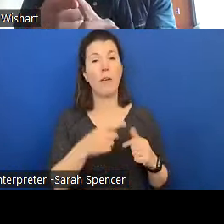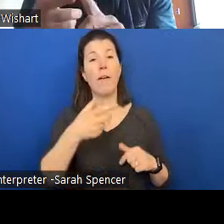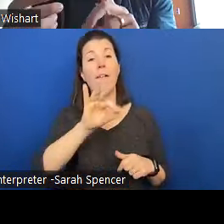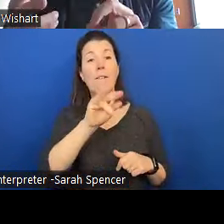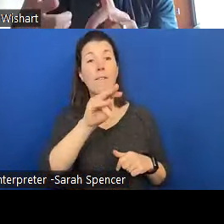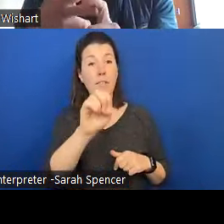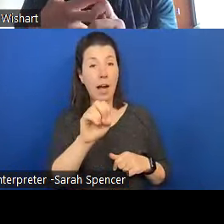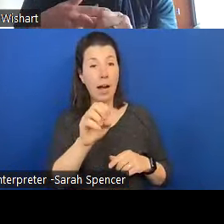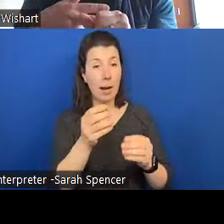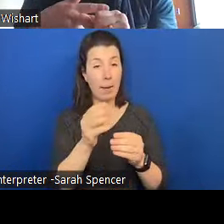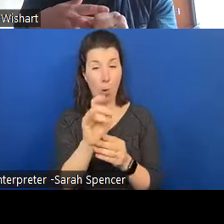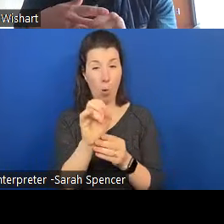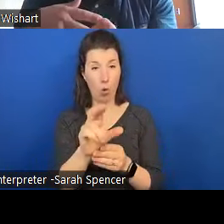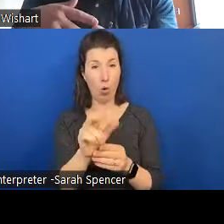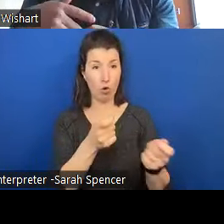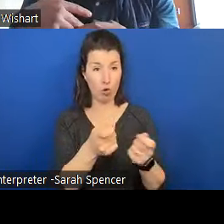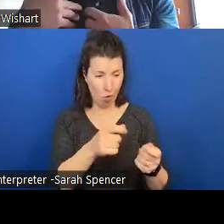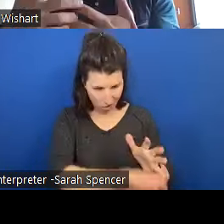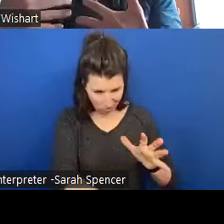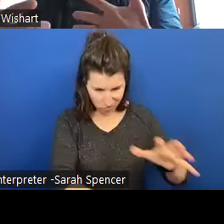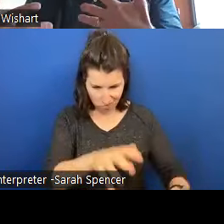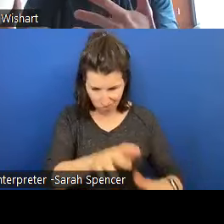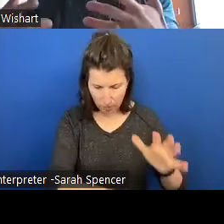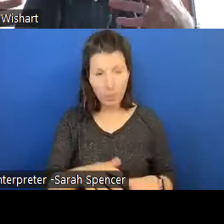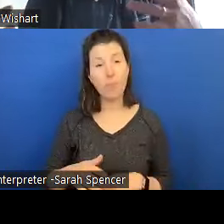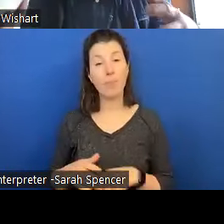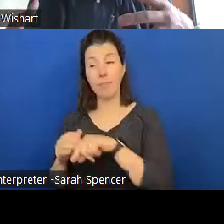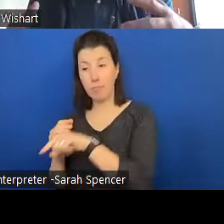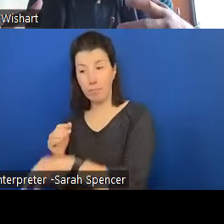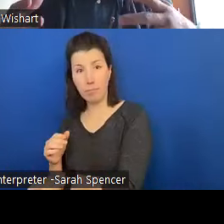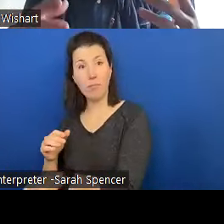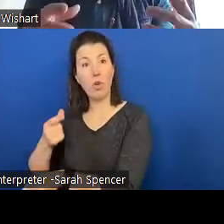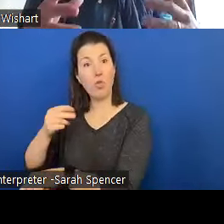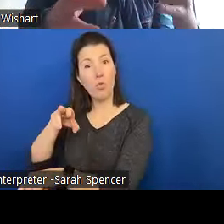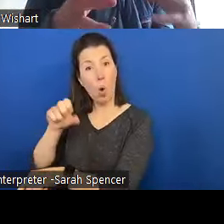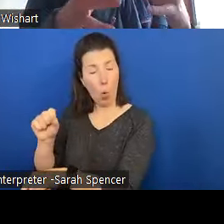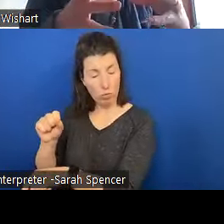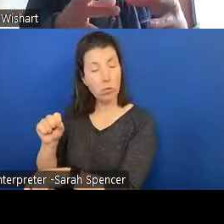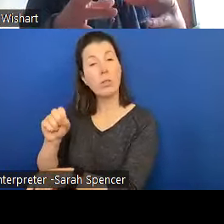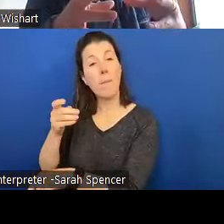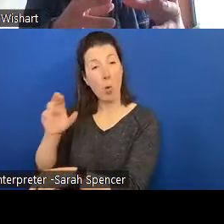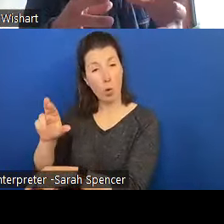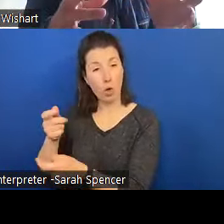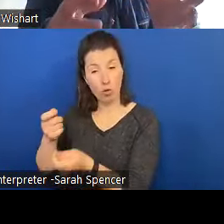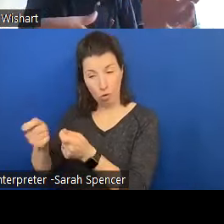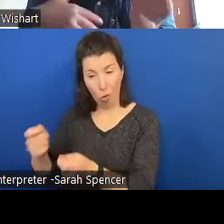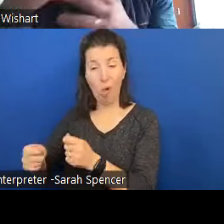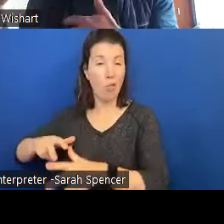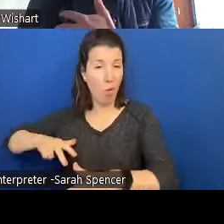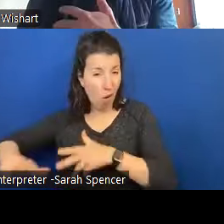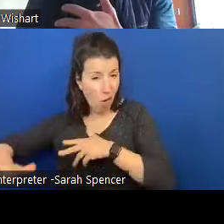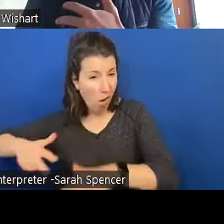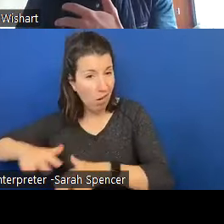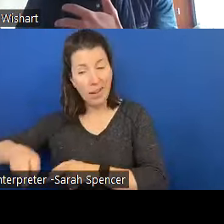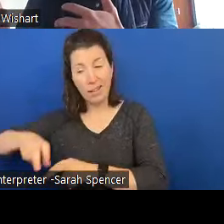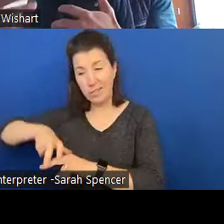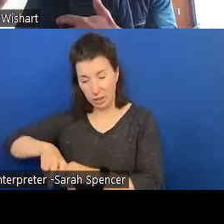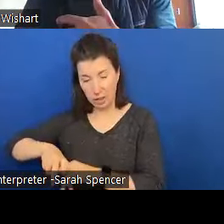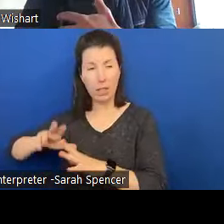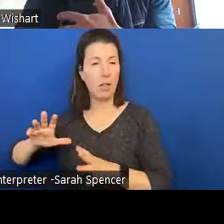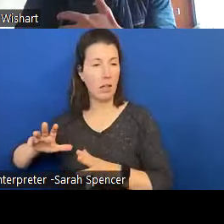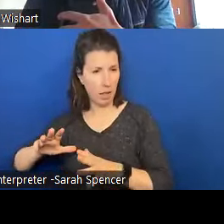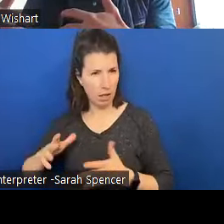our walking versus our sitting. We may need to accommodate a weakness in one of those areas so they can continue to develop